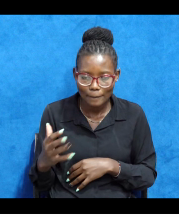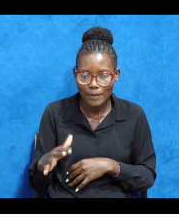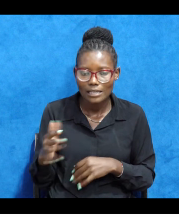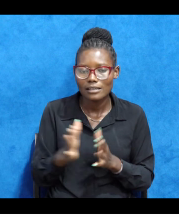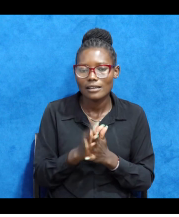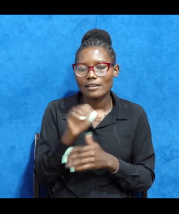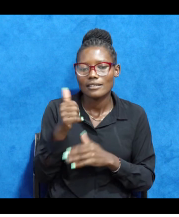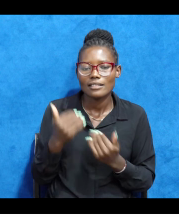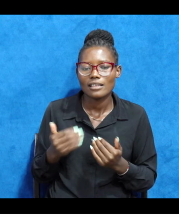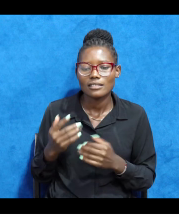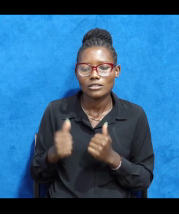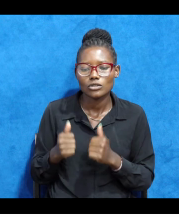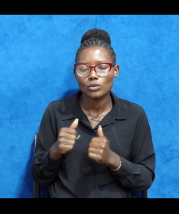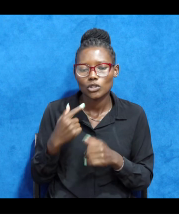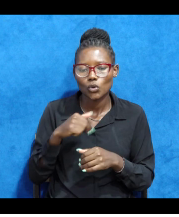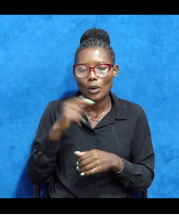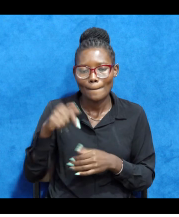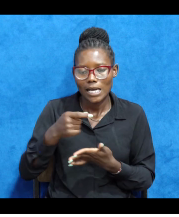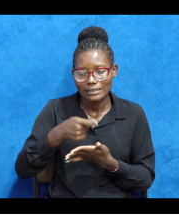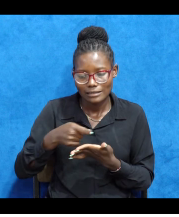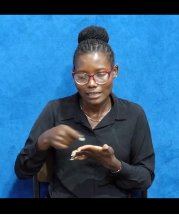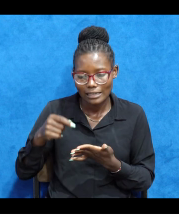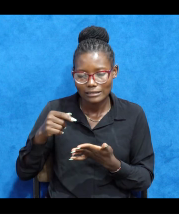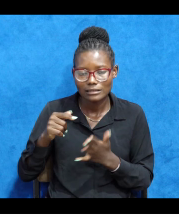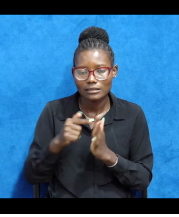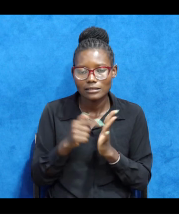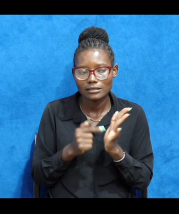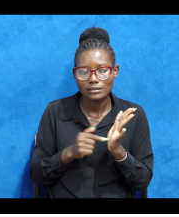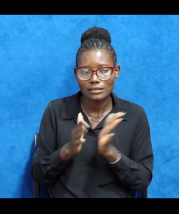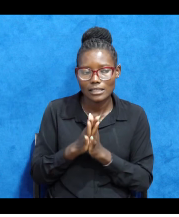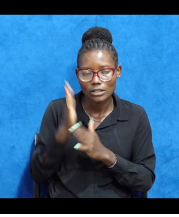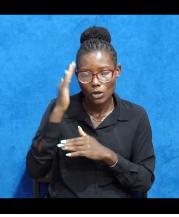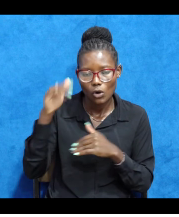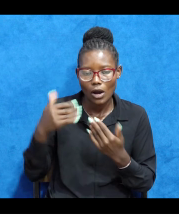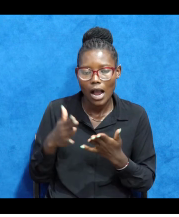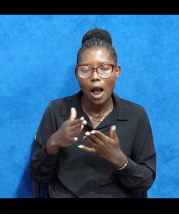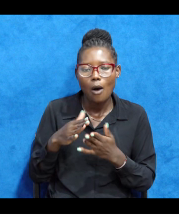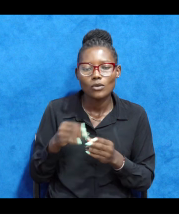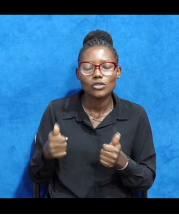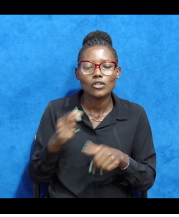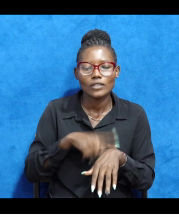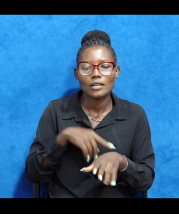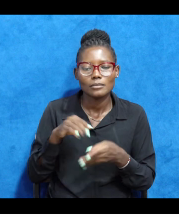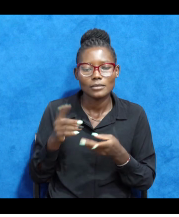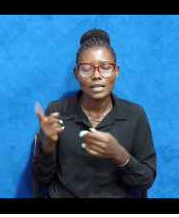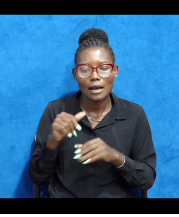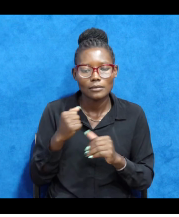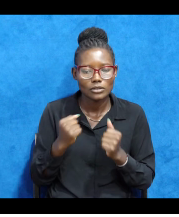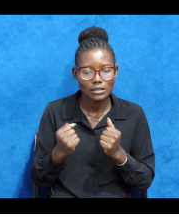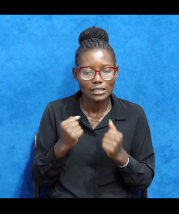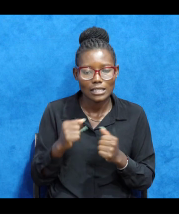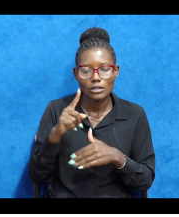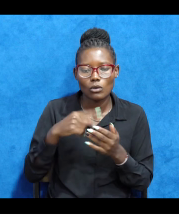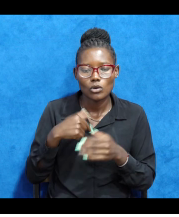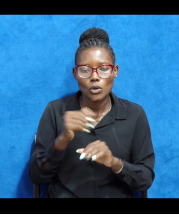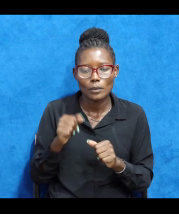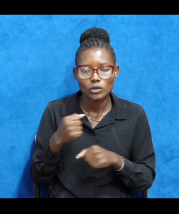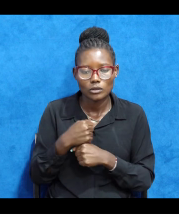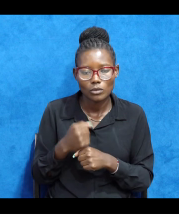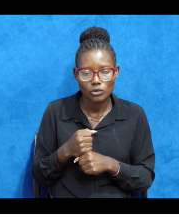someone who has some technical issues or proficiencies with the ball. So they're not great at passing. They're not